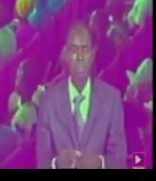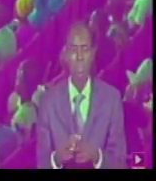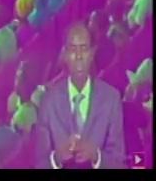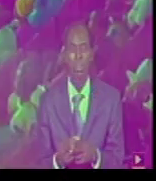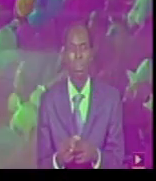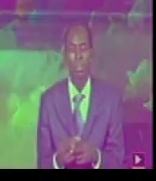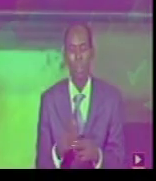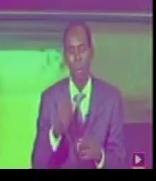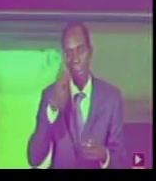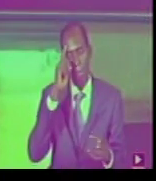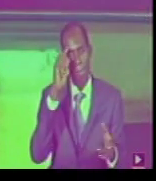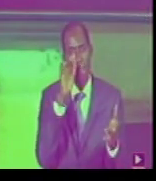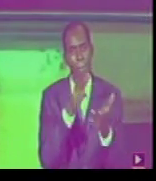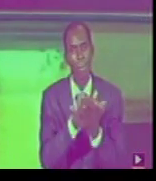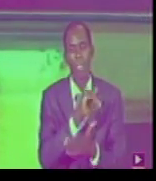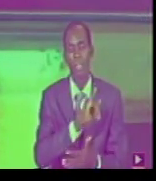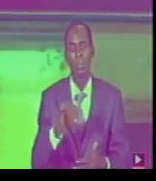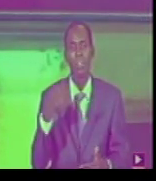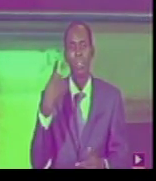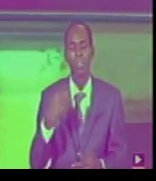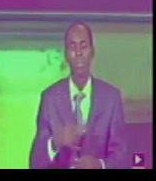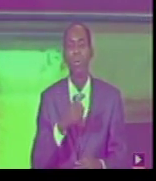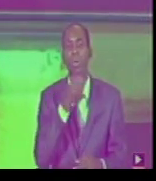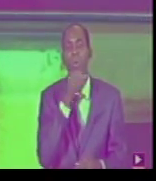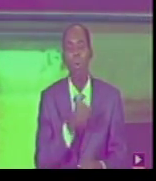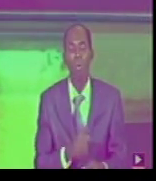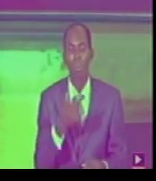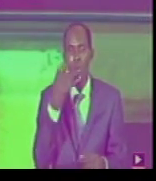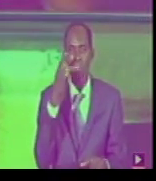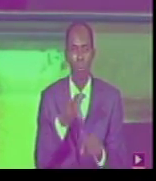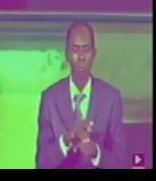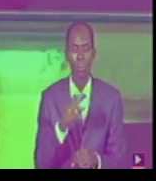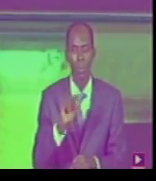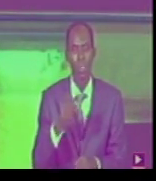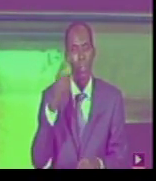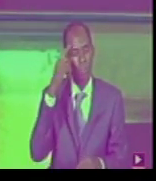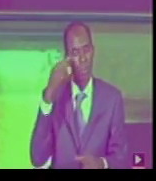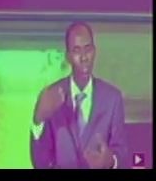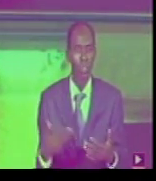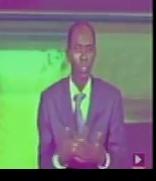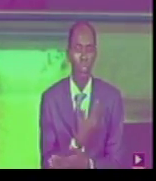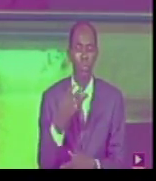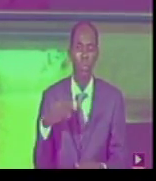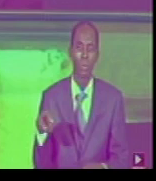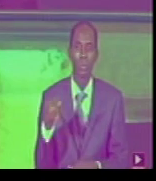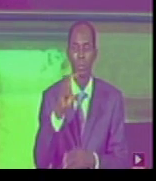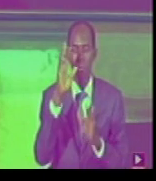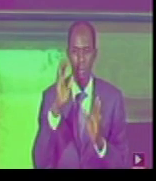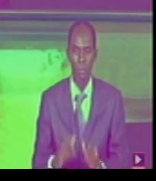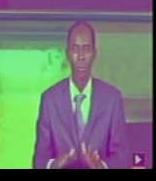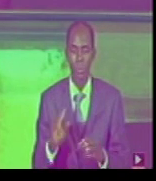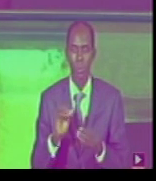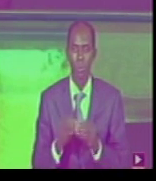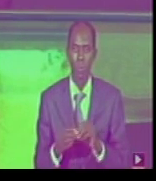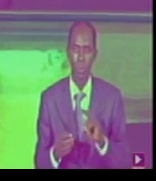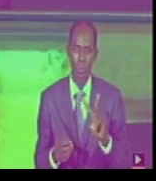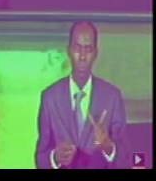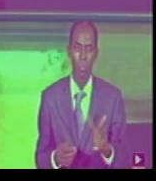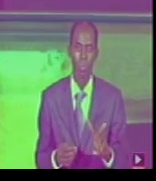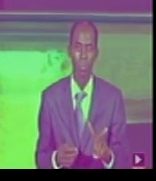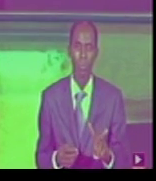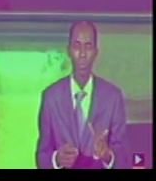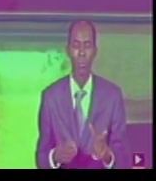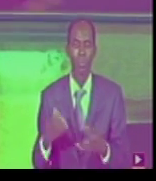Believing the old promises for new beggars. Point number two. Bringing